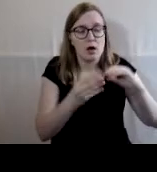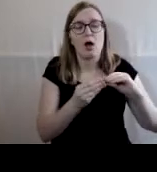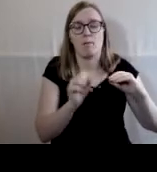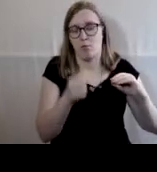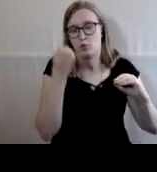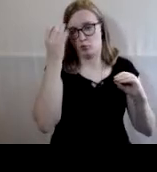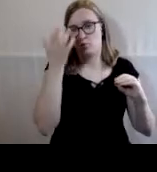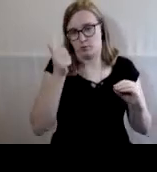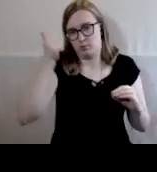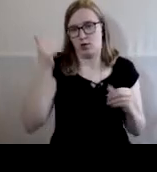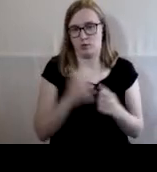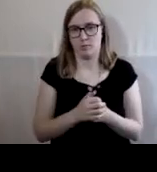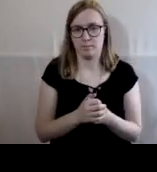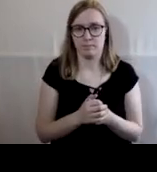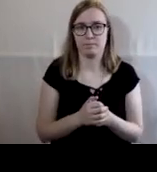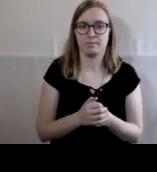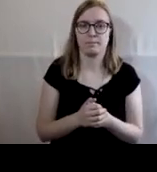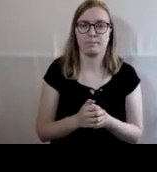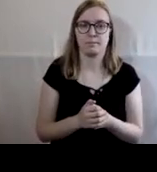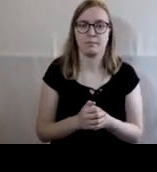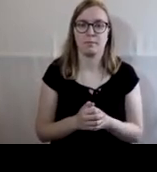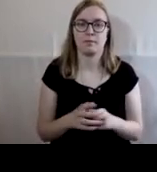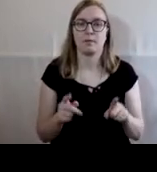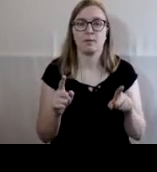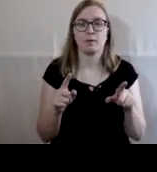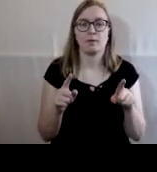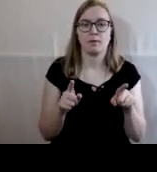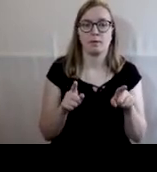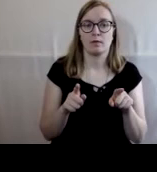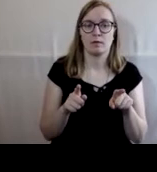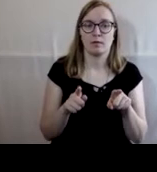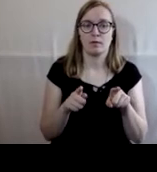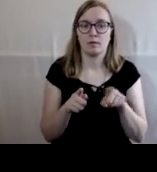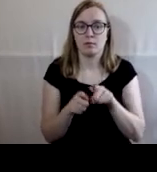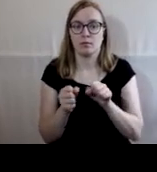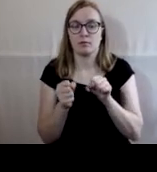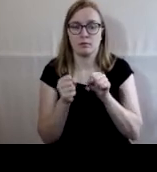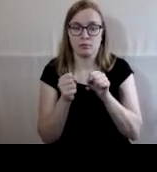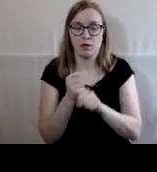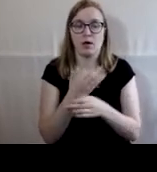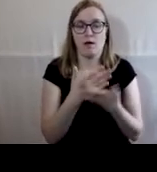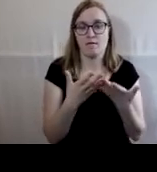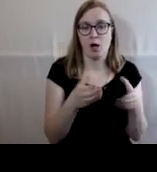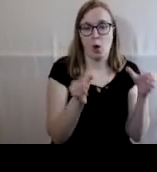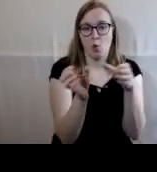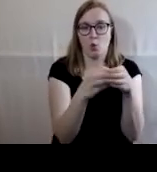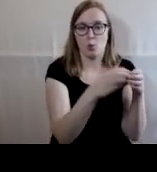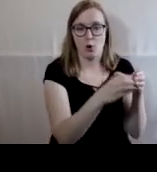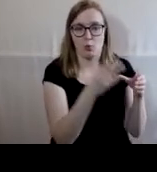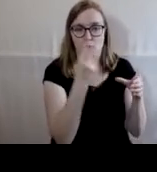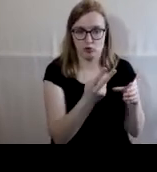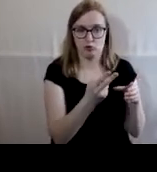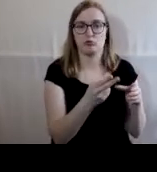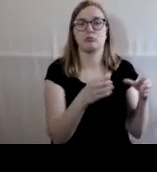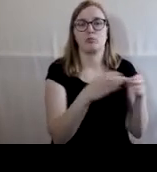Look for the major cohort groups, those that are still consolidating basic skills, those that are preparing for